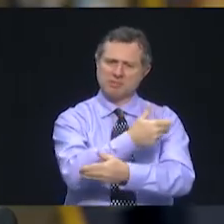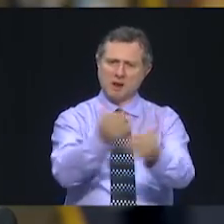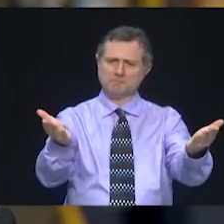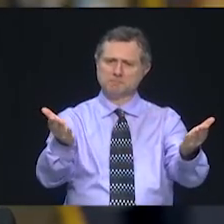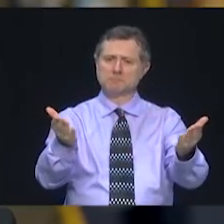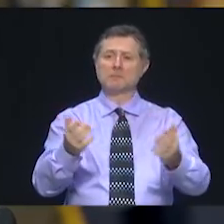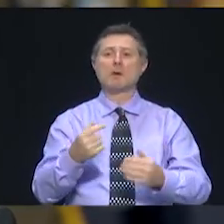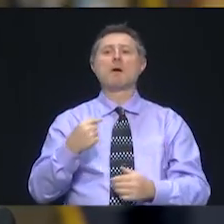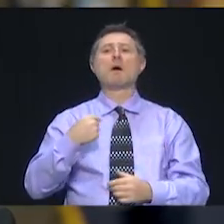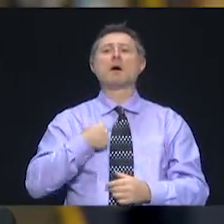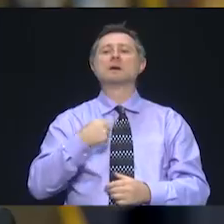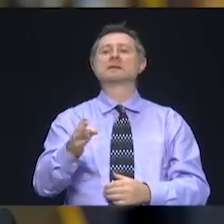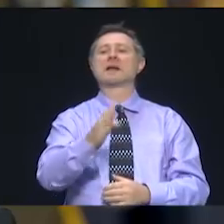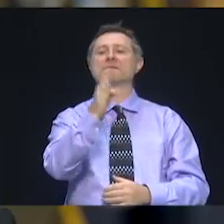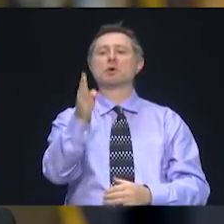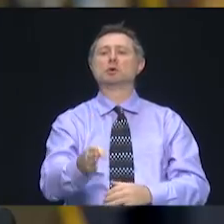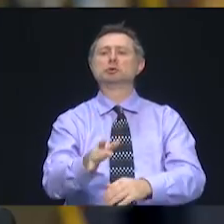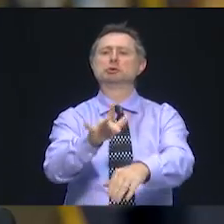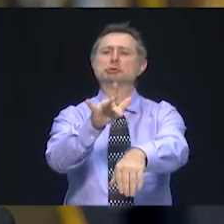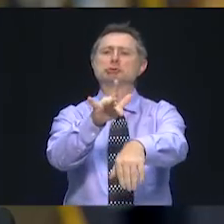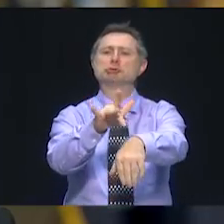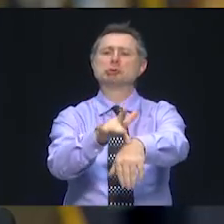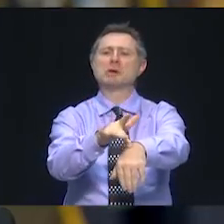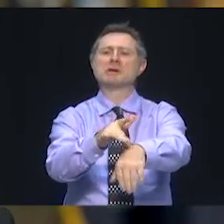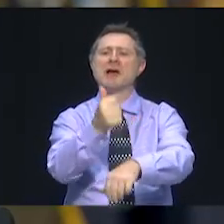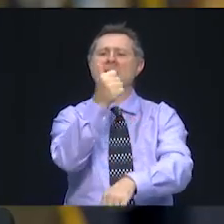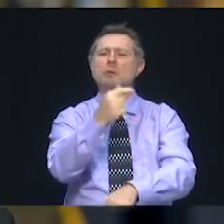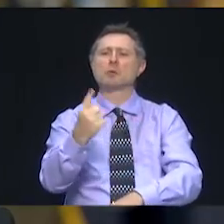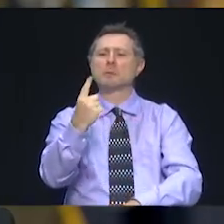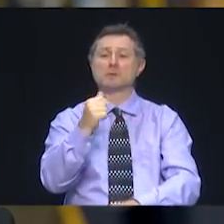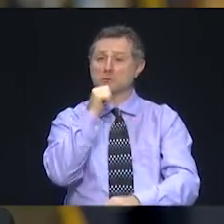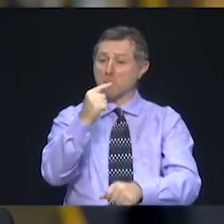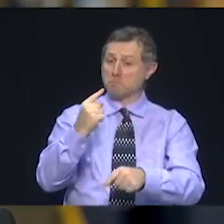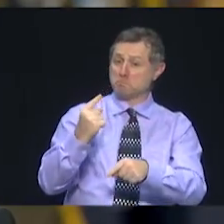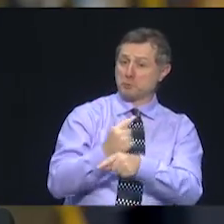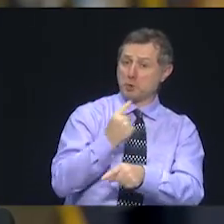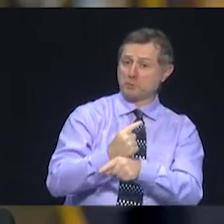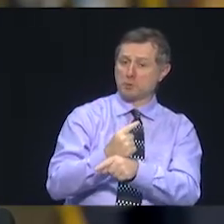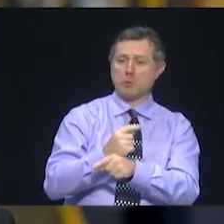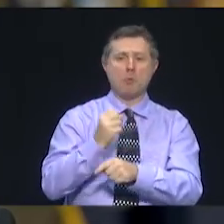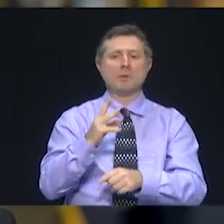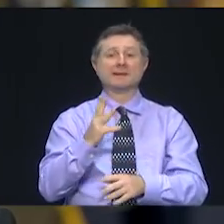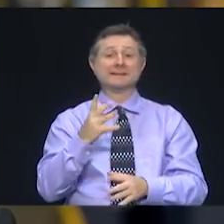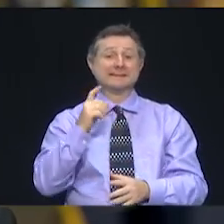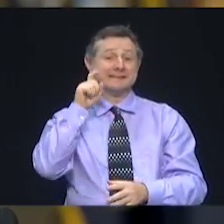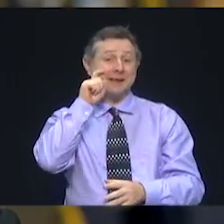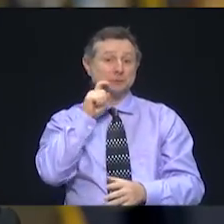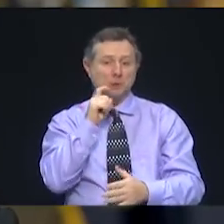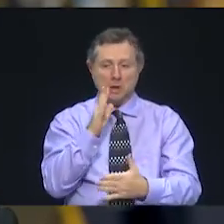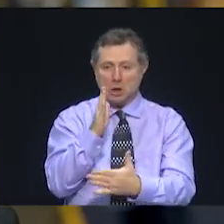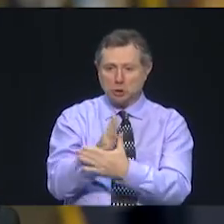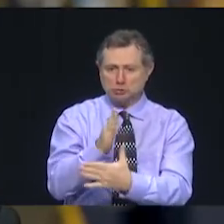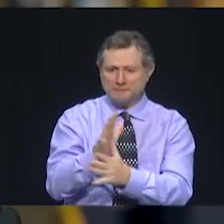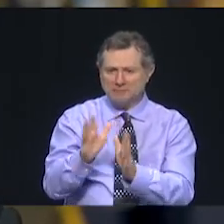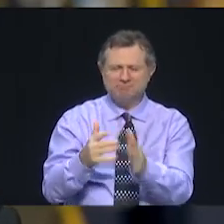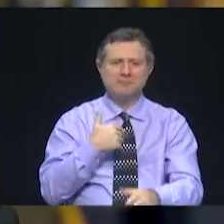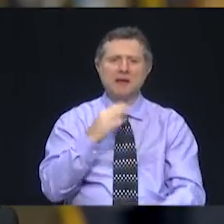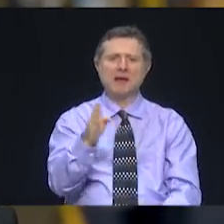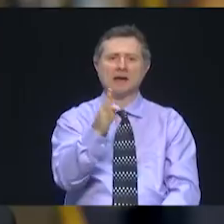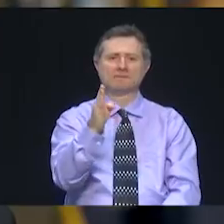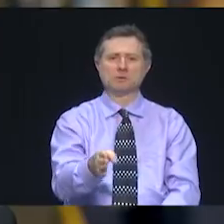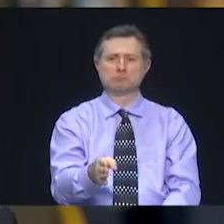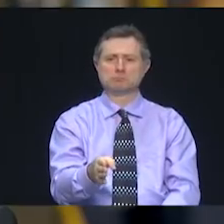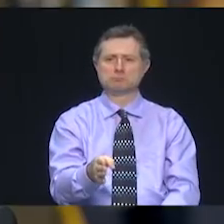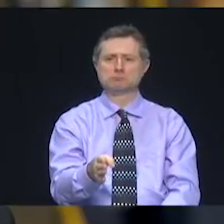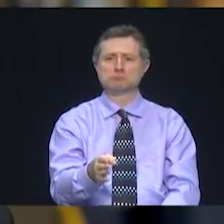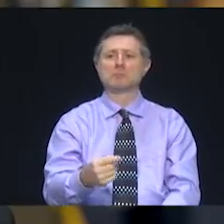touched anyone inappropriately or made inappropriate sexual advances. I am 63 years